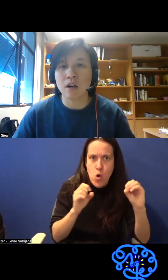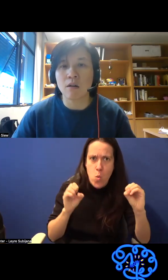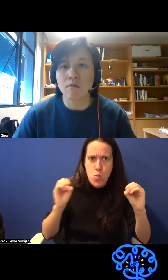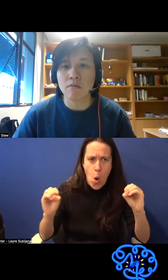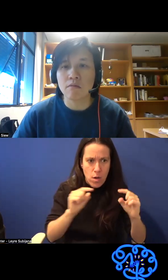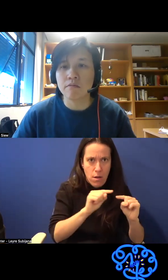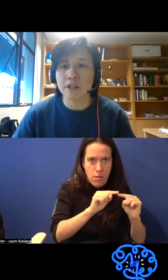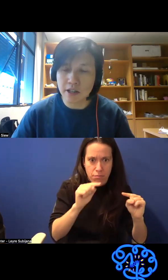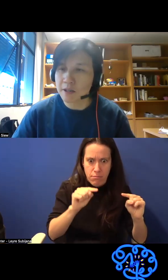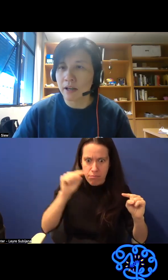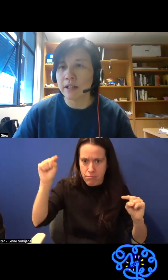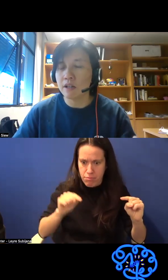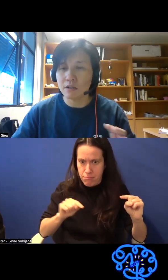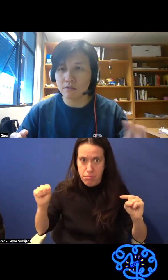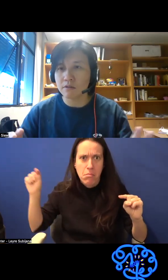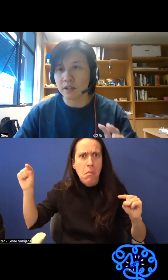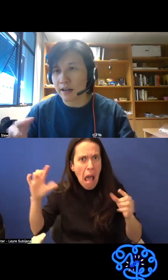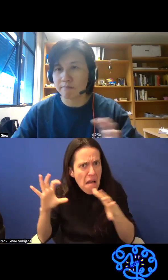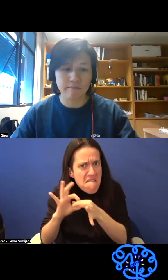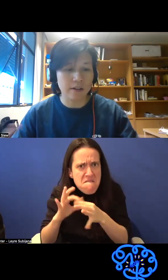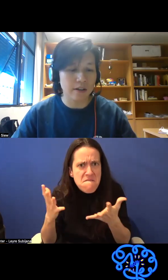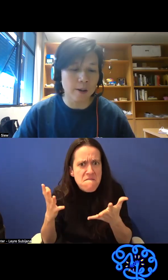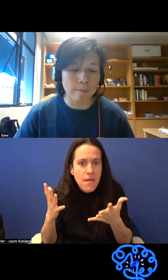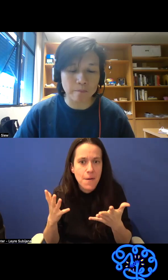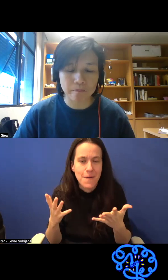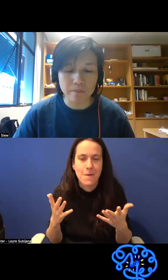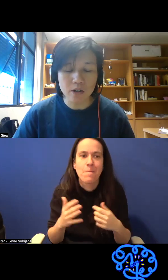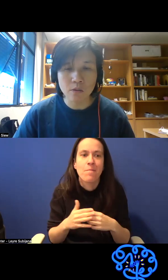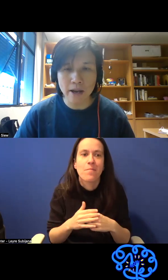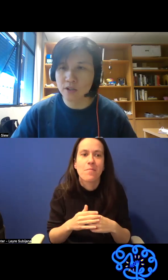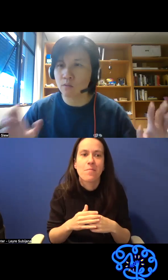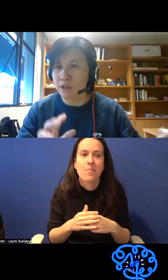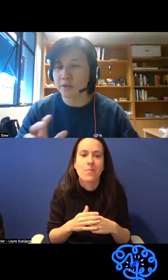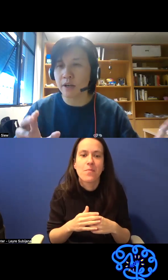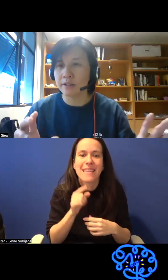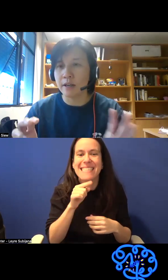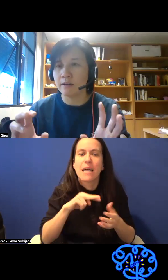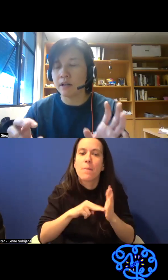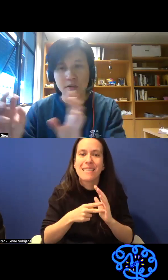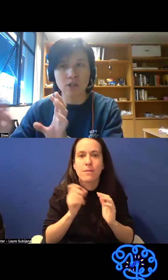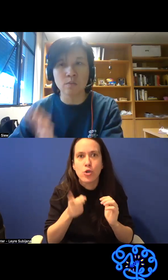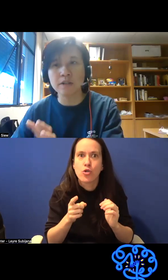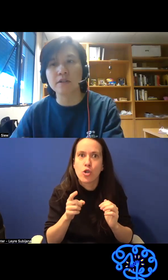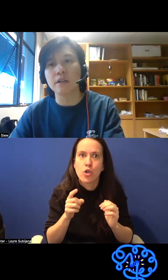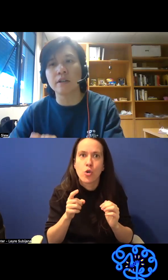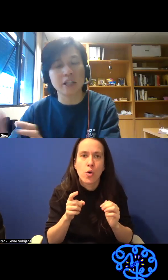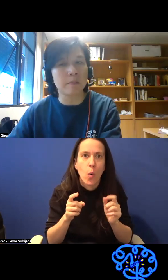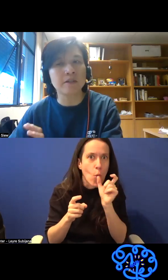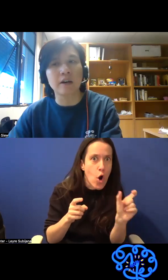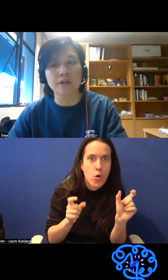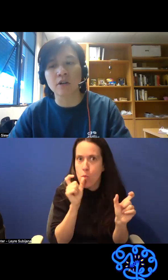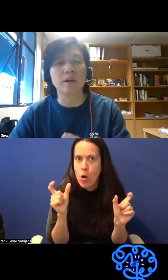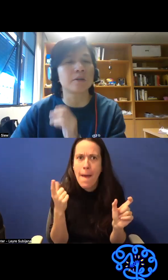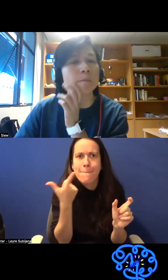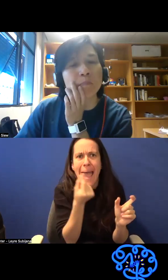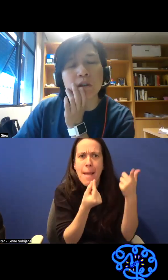um, this does imply that we need to select the pairs of words rather than individual words in the experiments